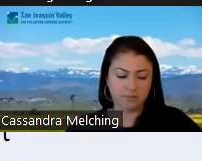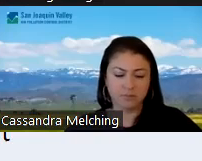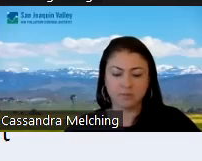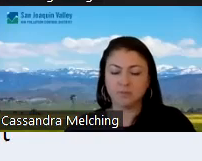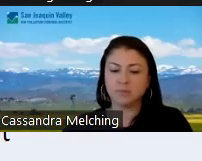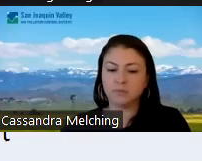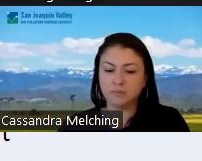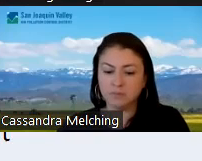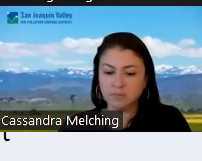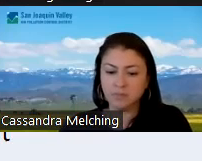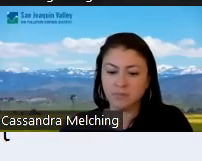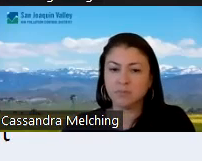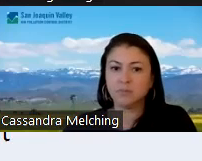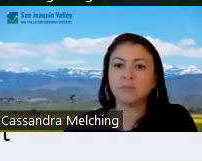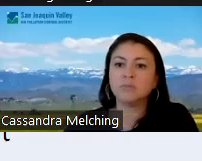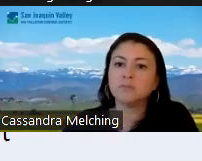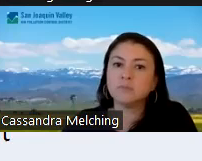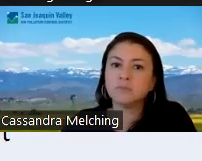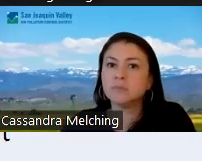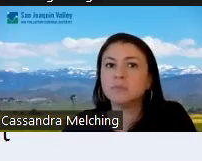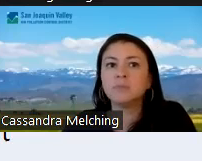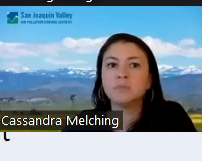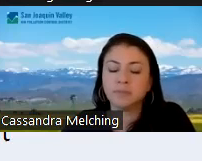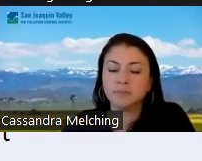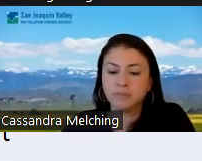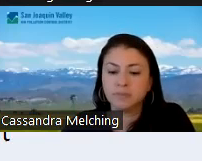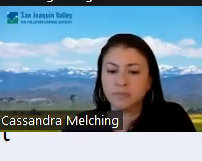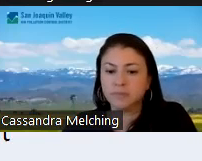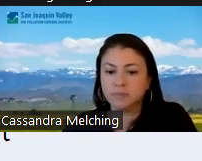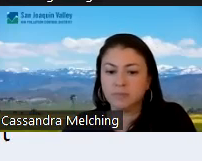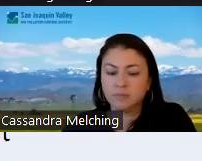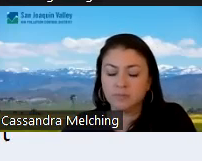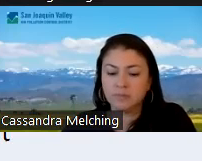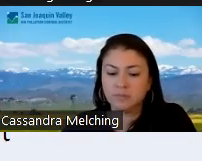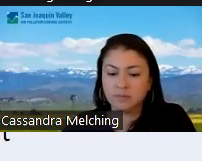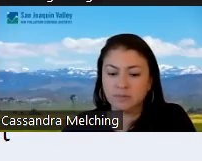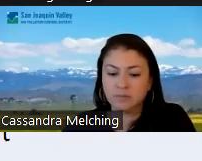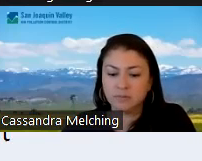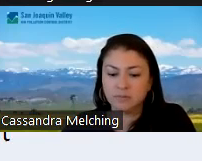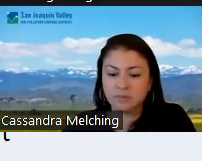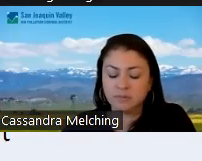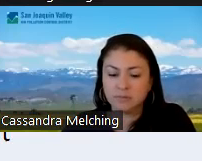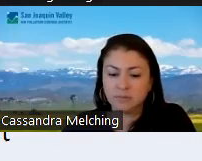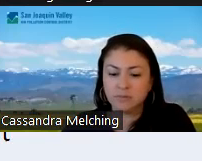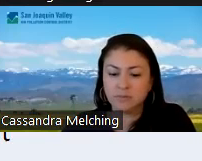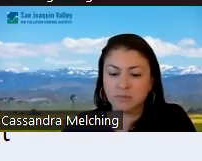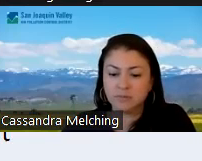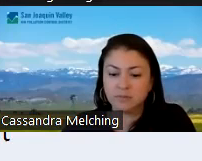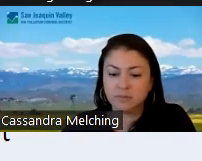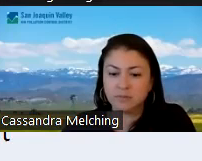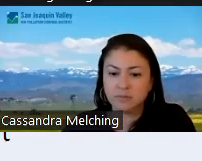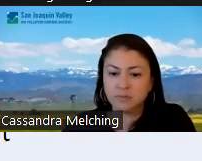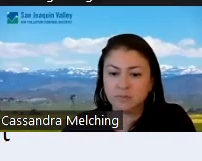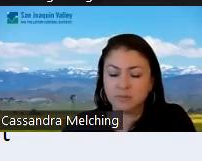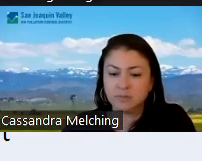So we did have a few days over the 35 microgram unhealthy for sensitive group threshold